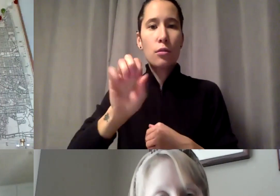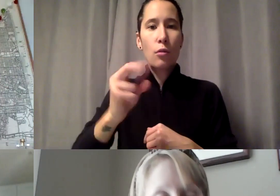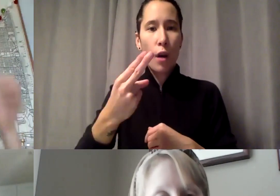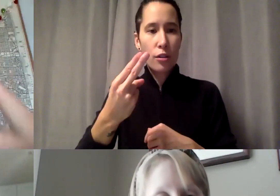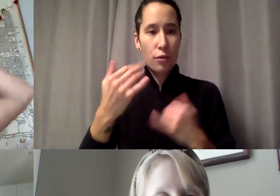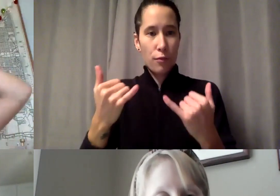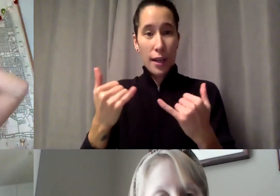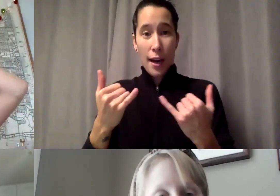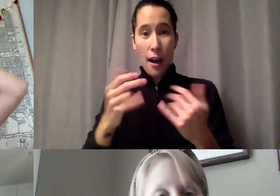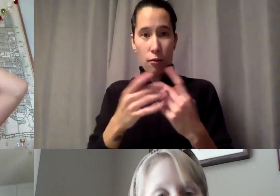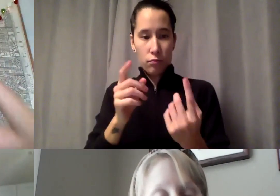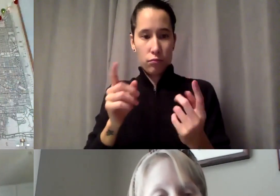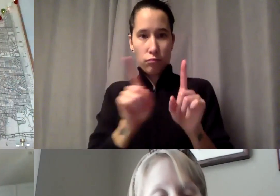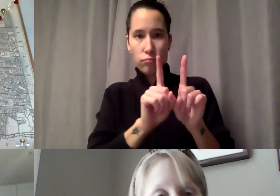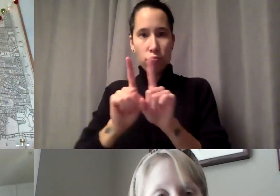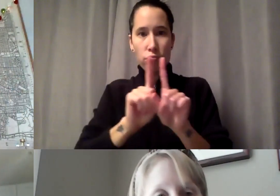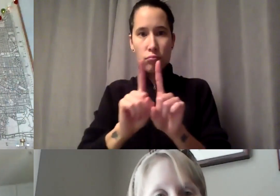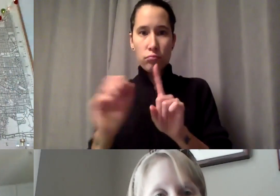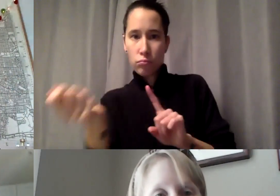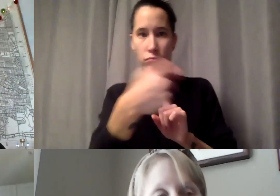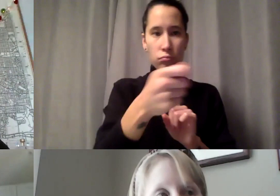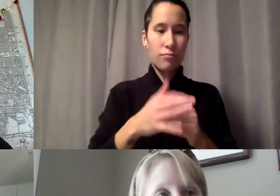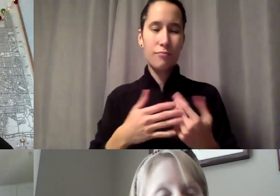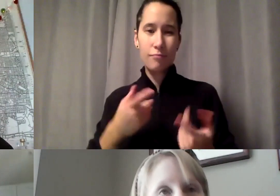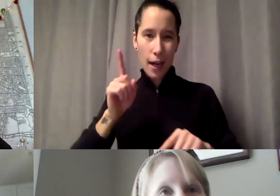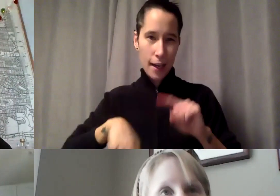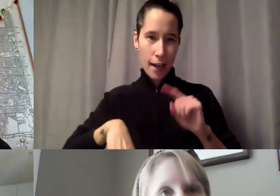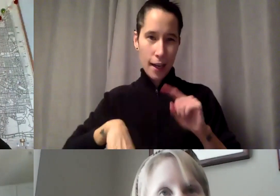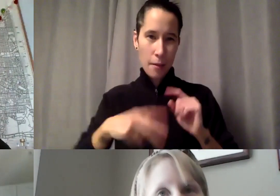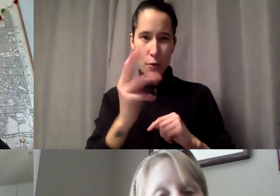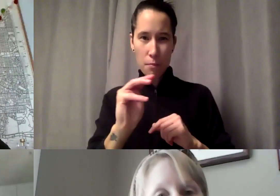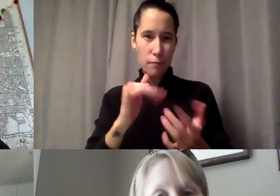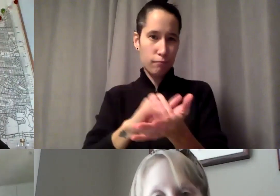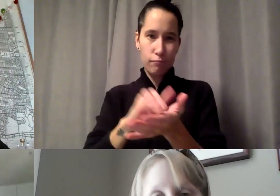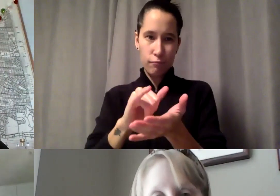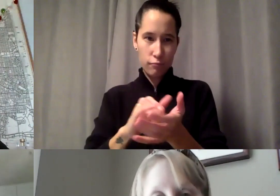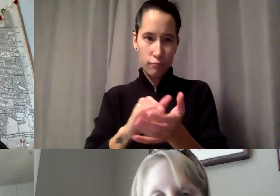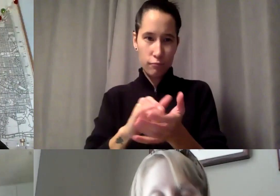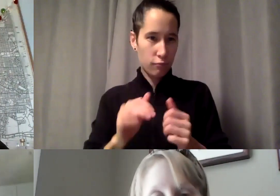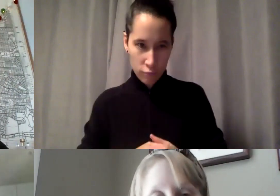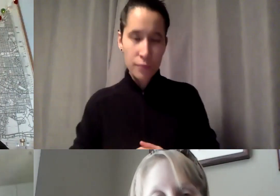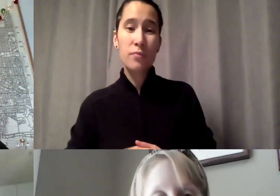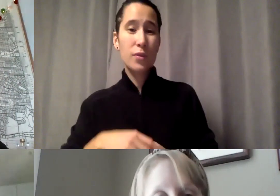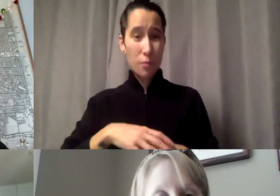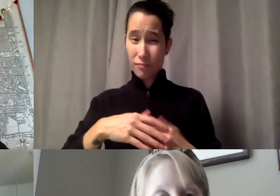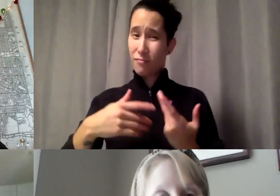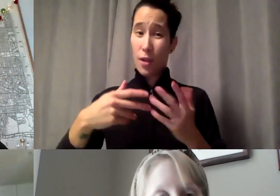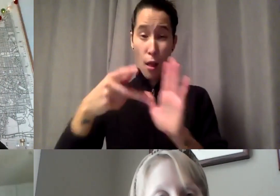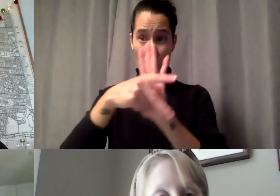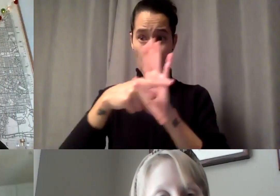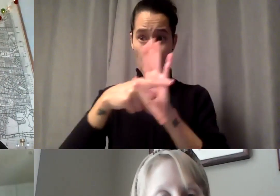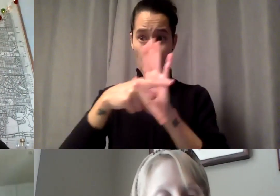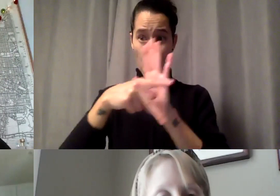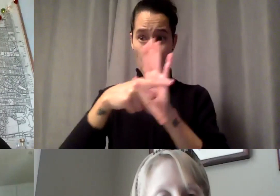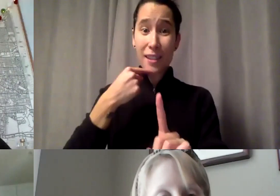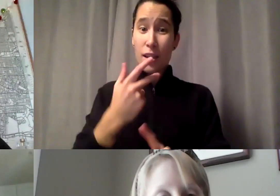distance. So that's really clear that you have to maintain 3 meters, and you still have to make it so that you're only